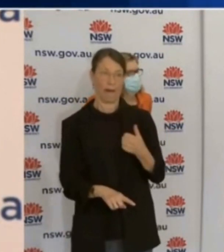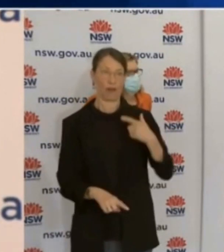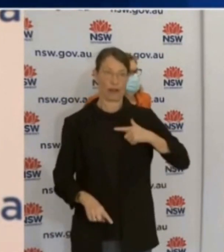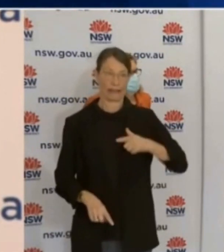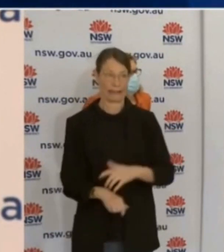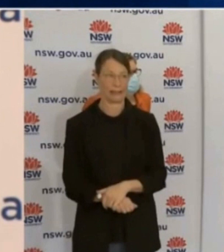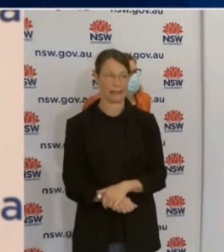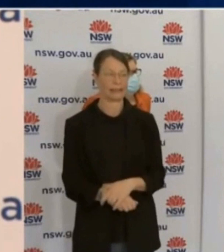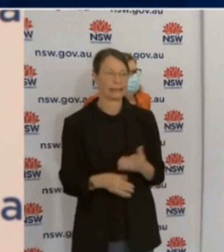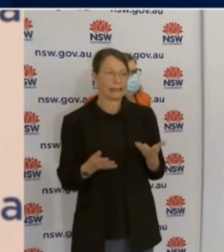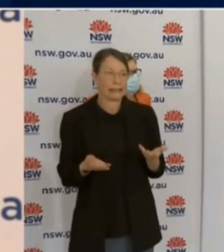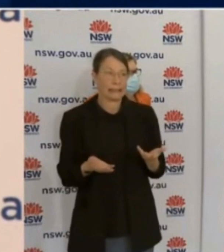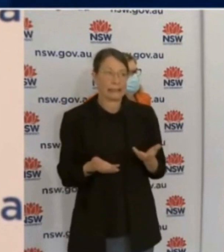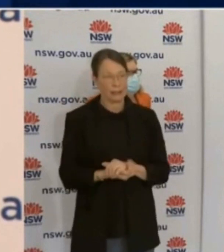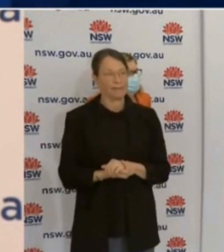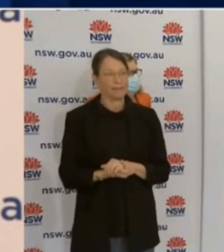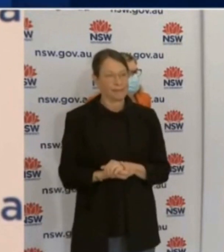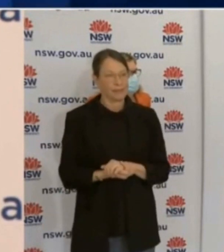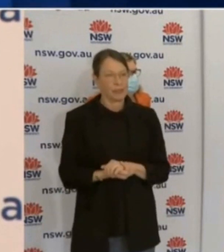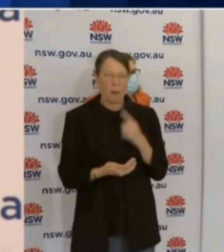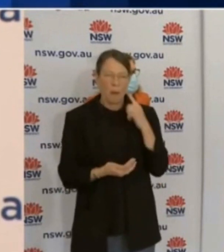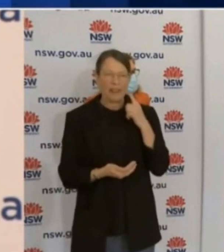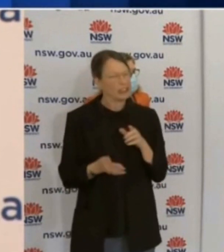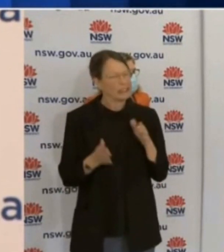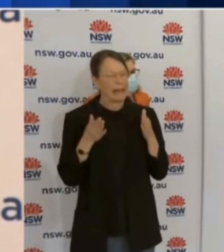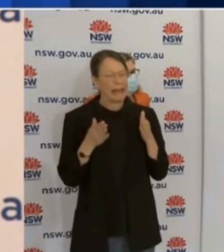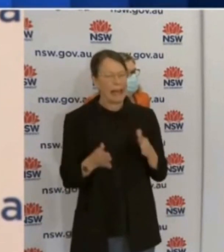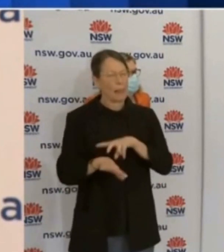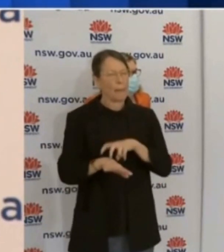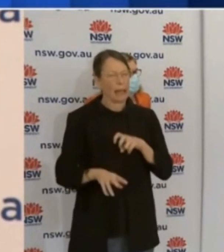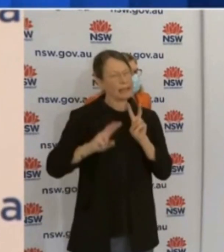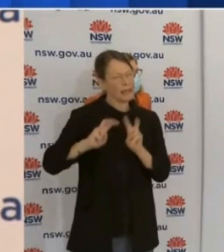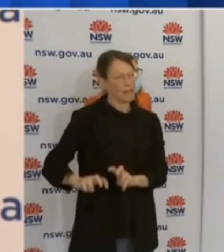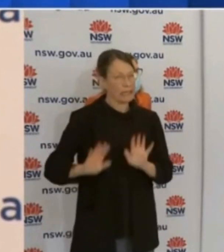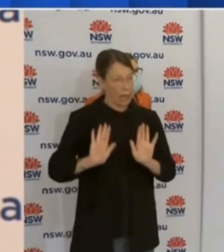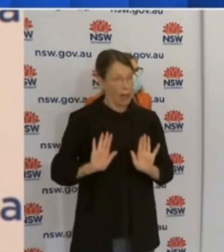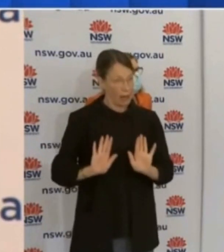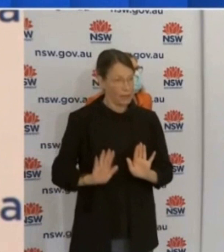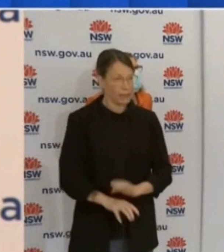all I'll say is that we should leave the police to their investigations.